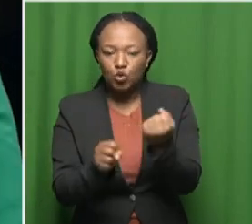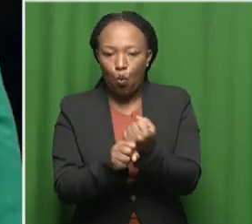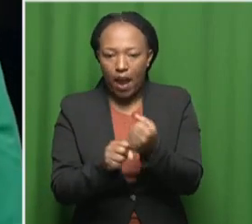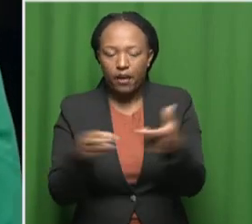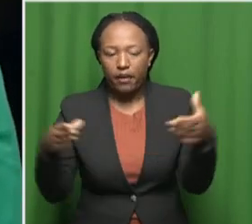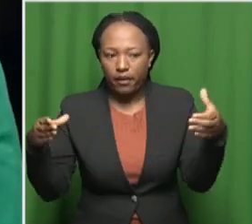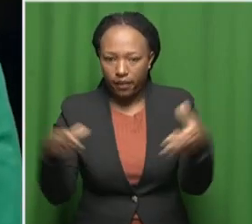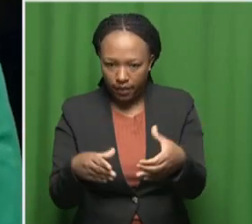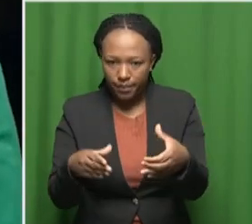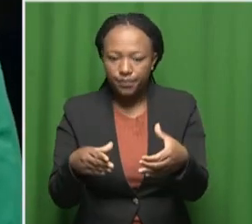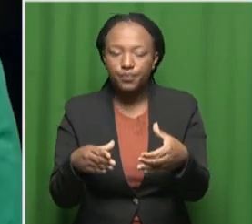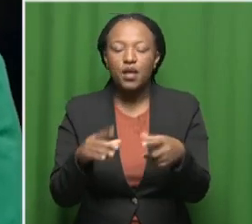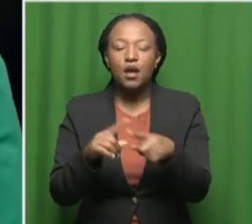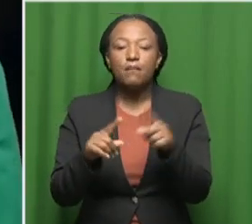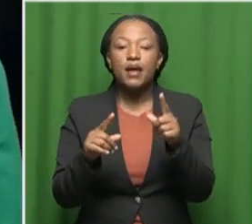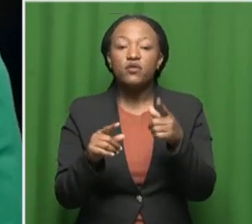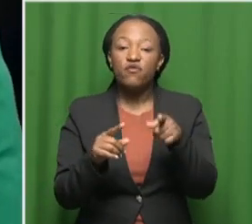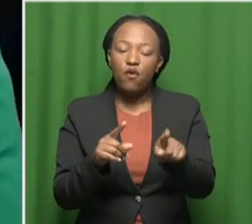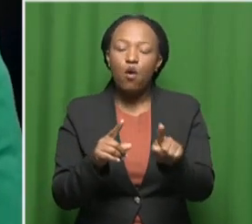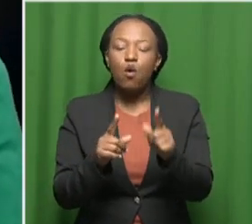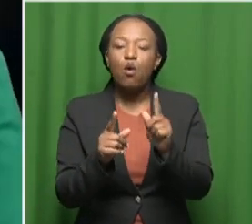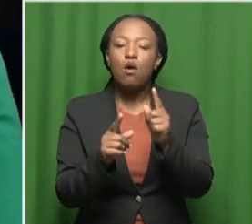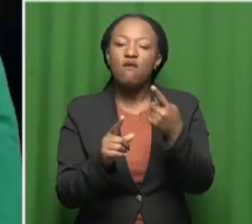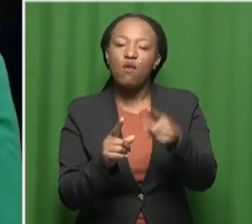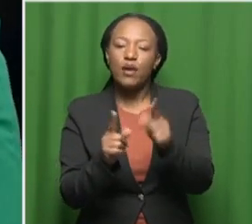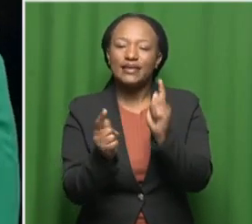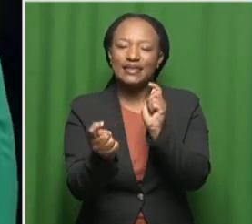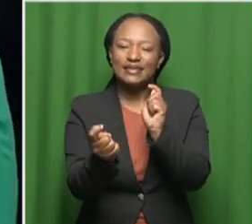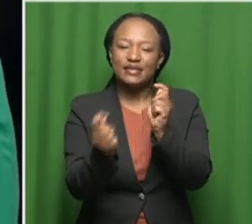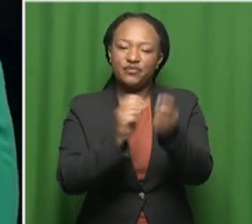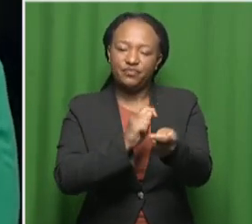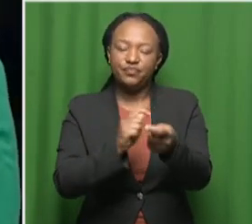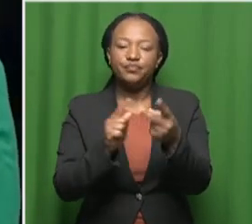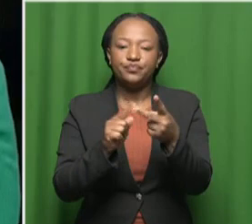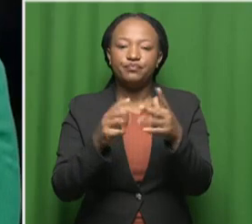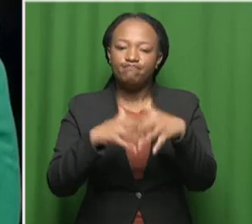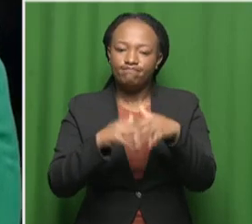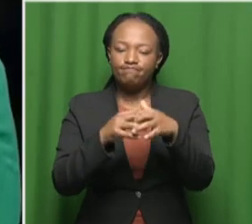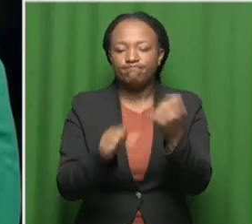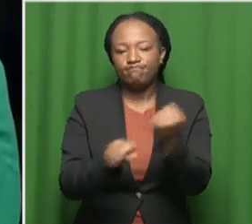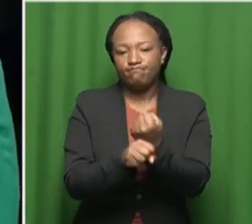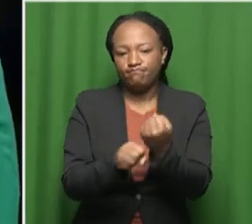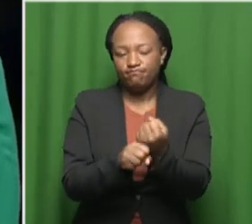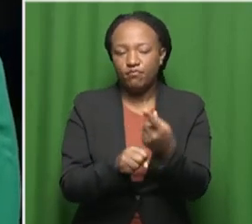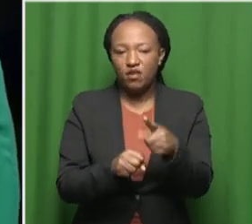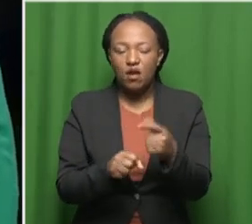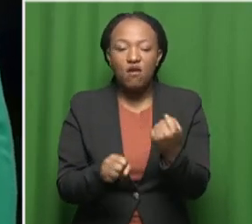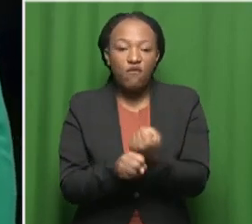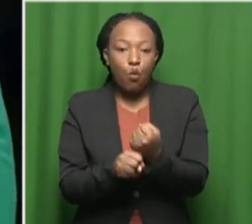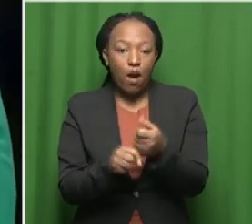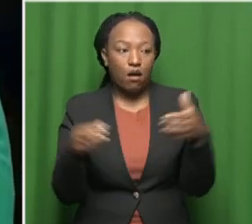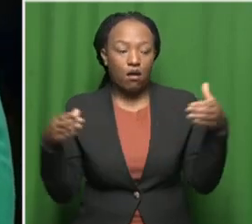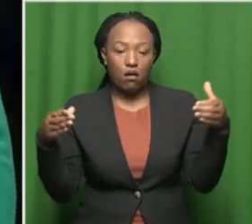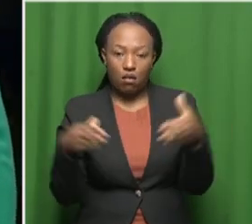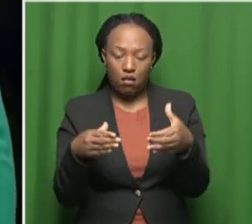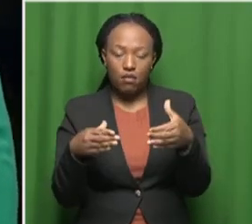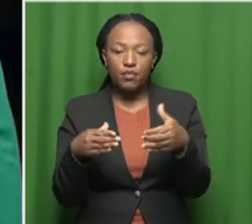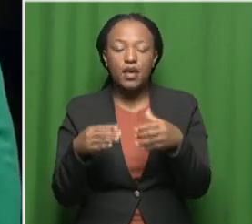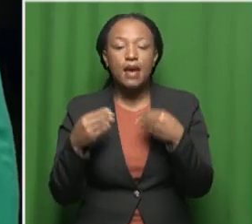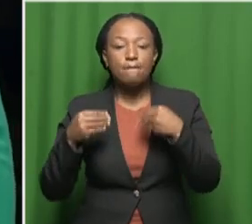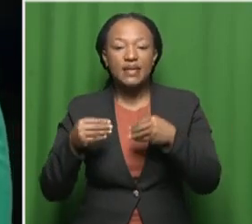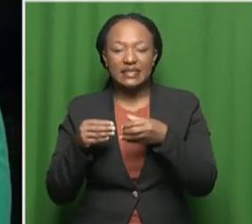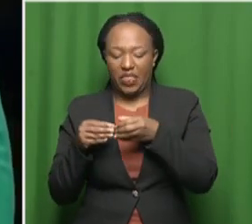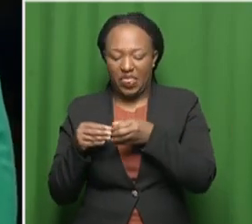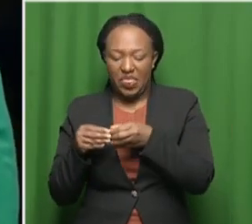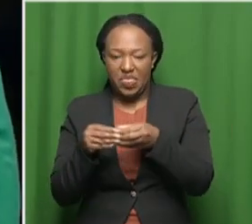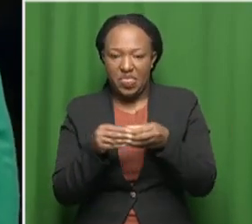only drive transformation, but also to create jobs. Now bringing all those together, those work streams, meant that small businesses can